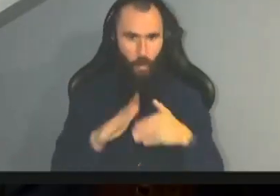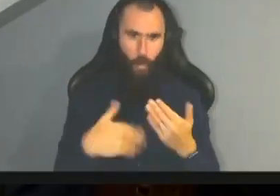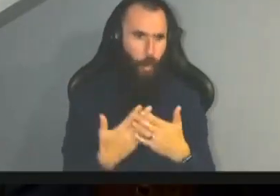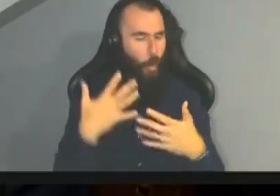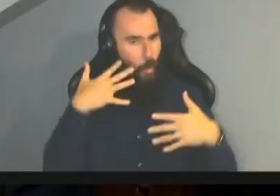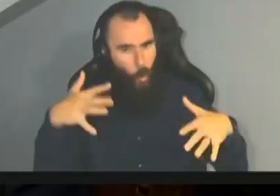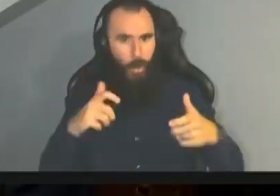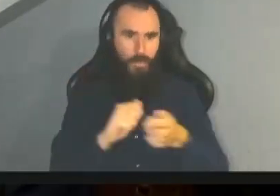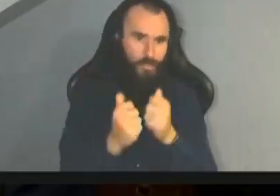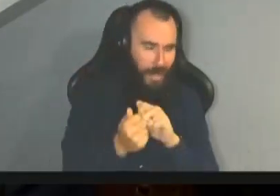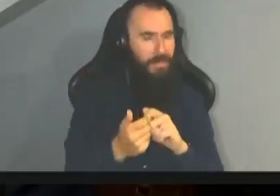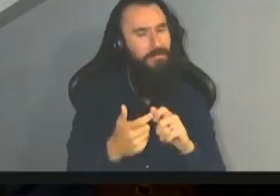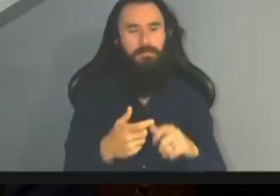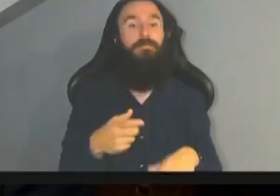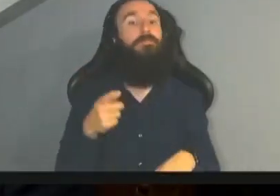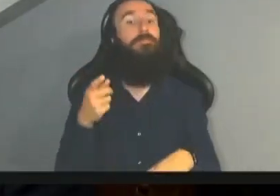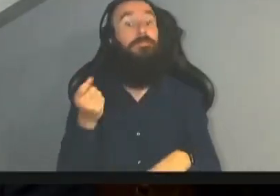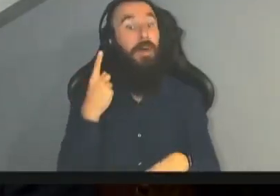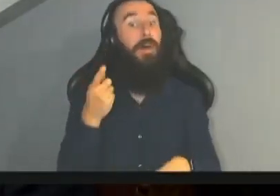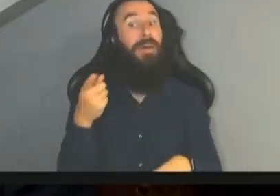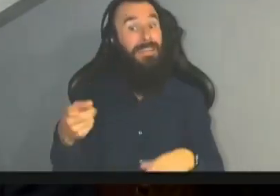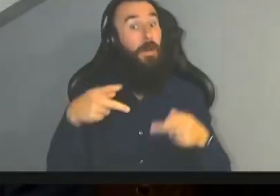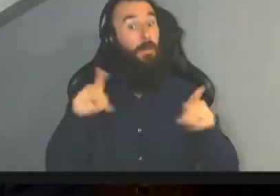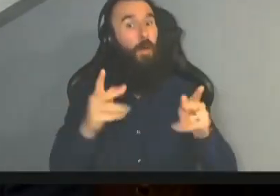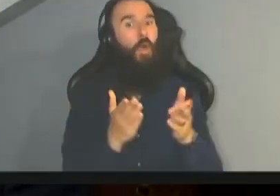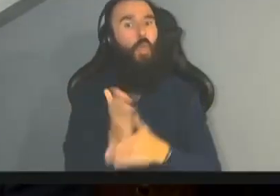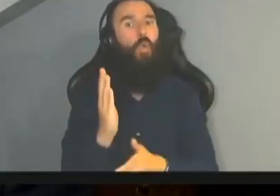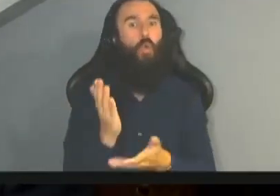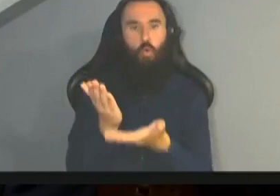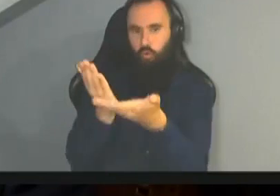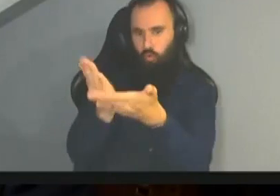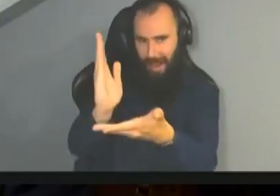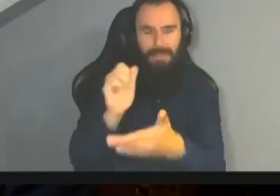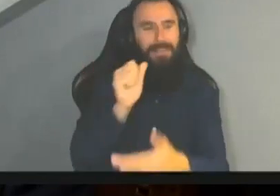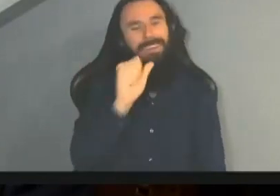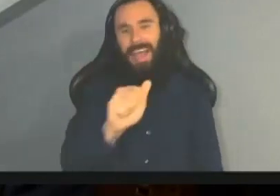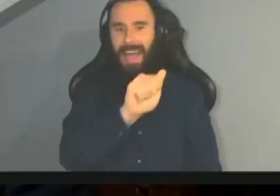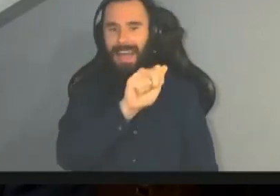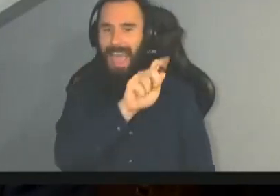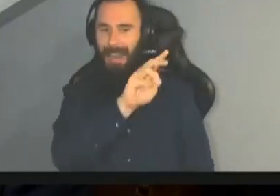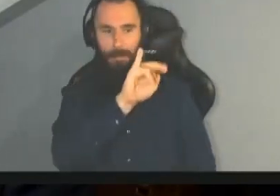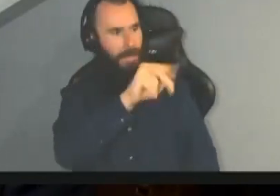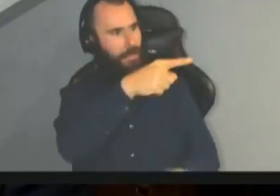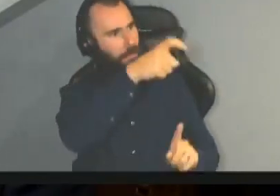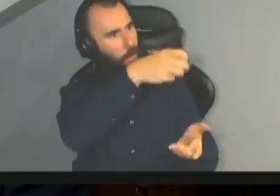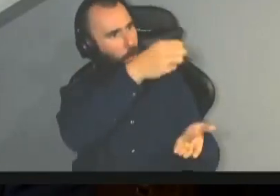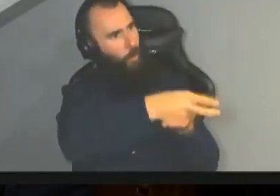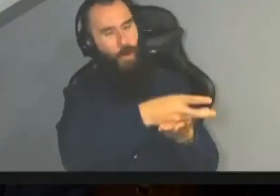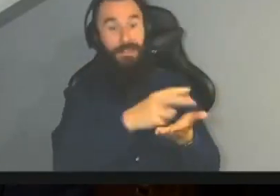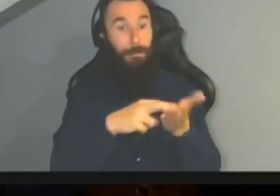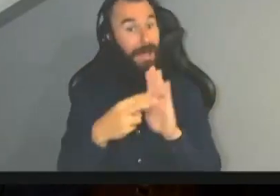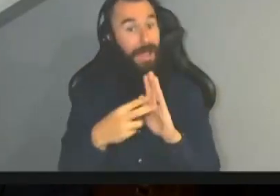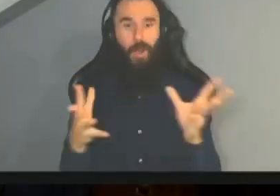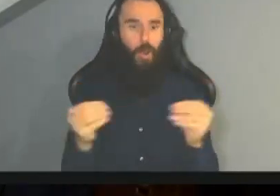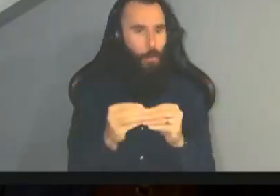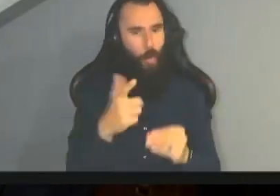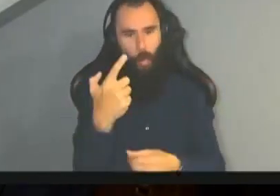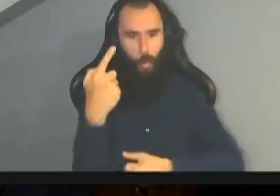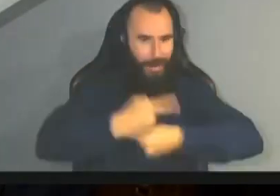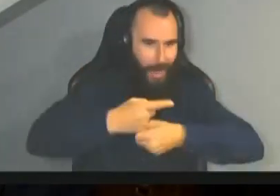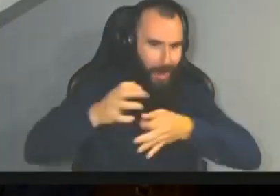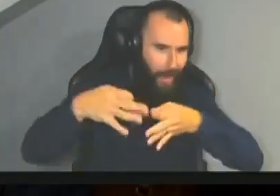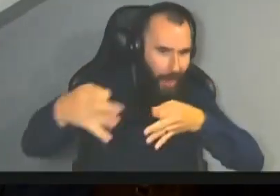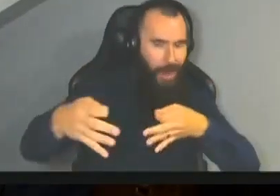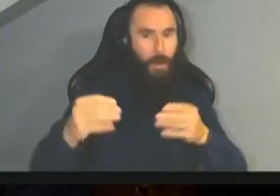right, not an administrator's exception, so it doesn't require the additional 21 days, the additional fee, and those other